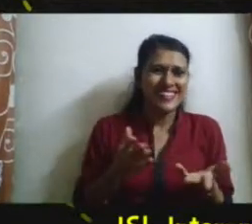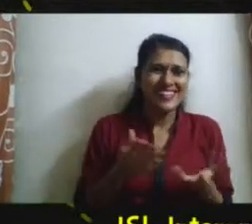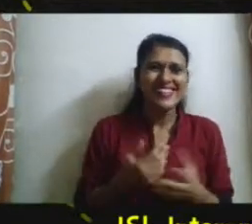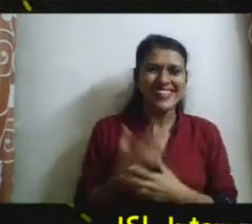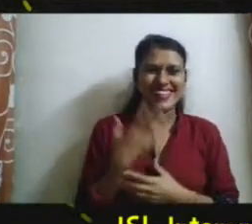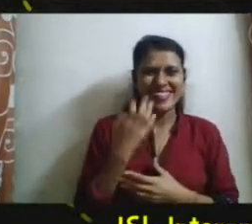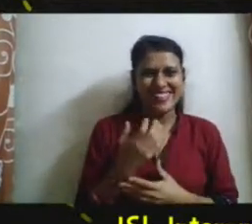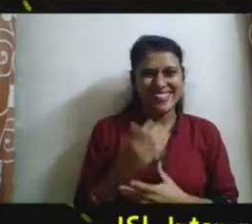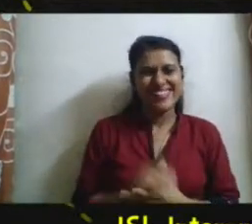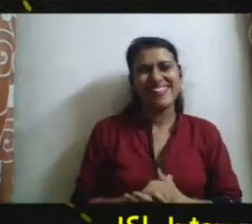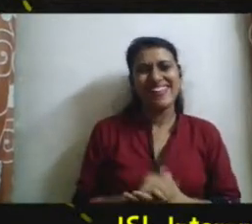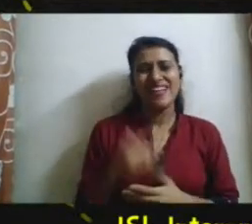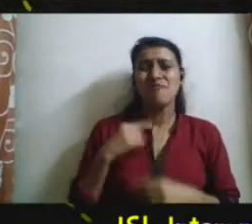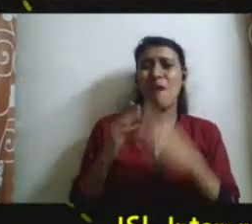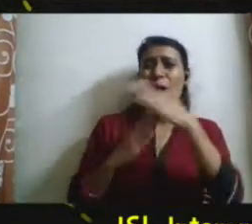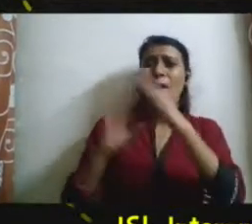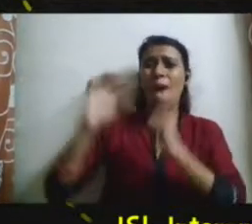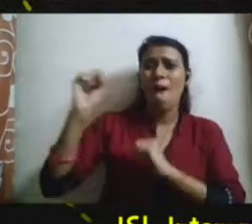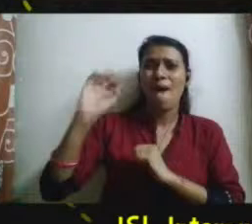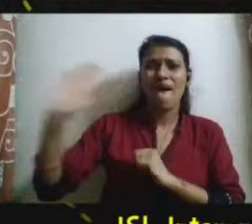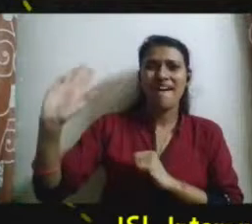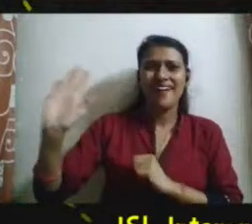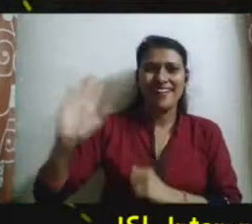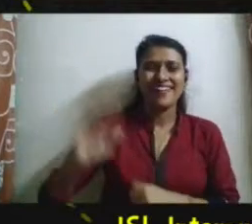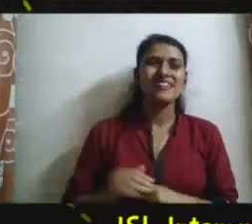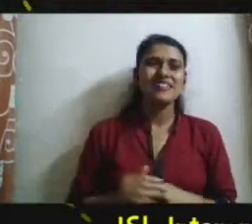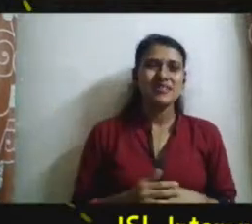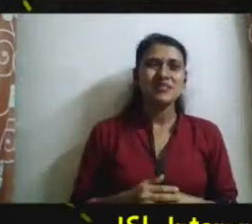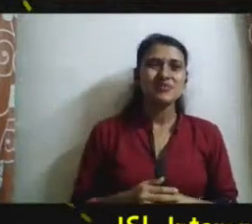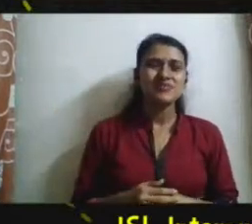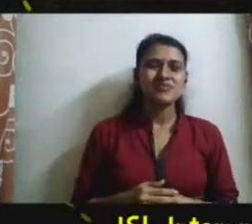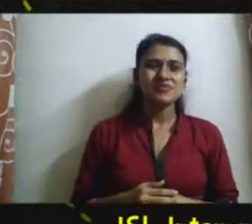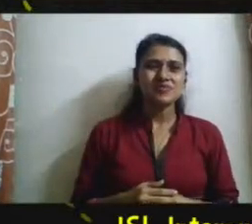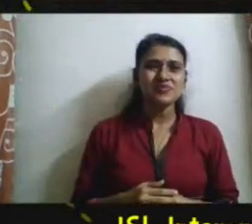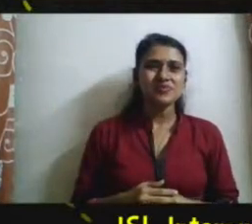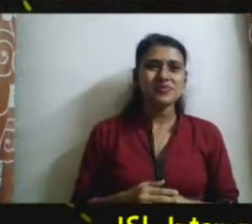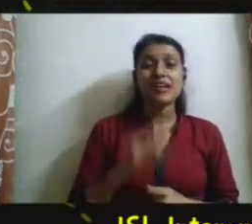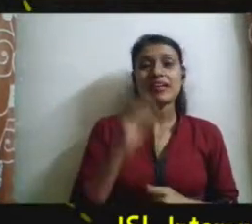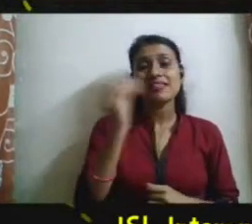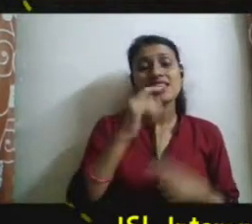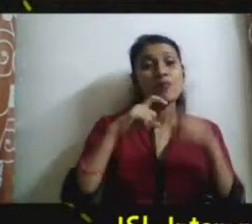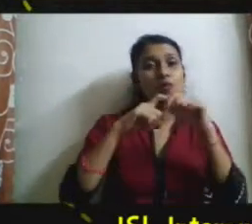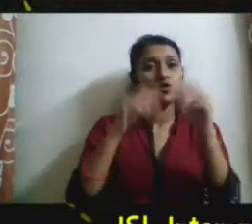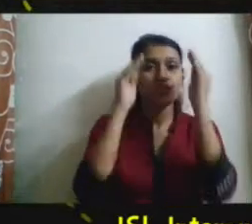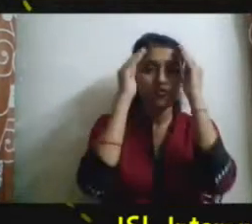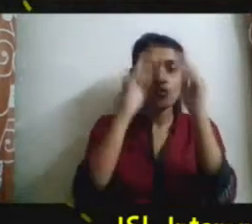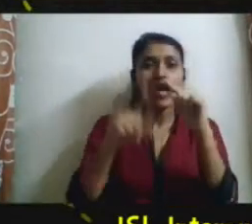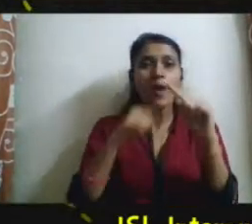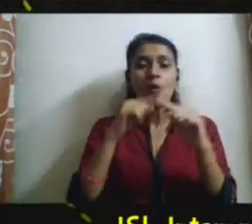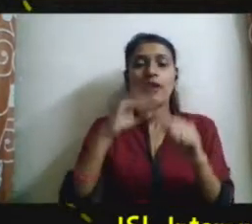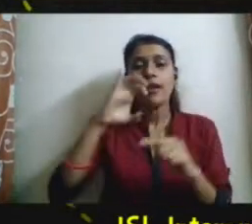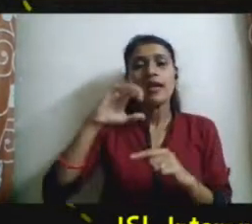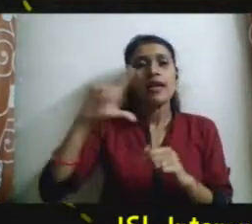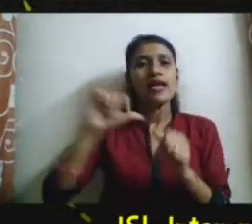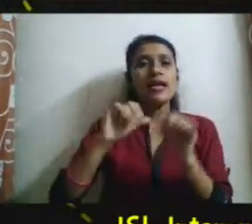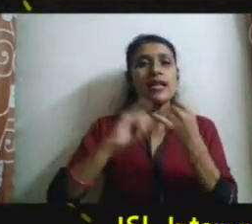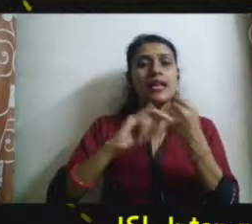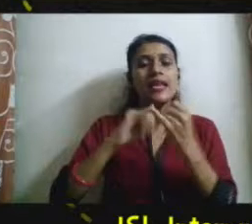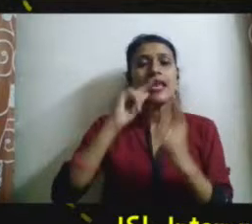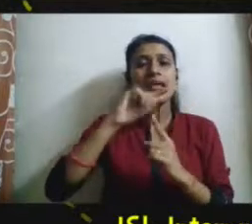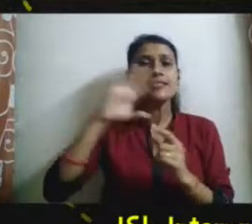it's but it's good because some of those questions are very, very focused on the classical traditions,